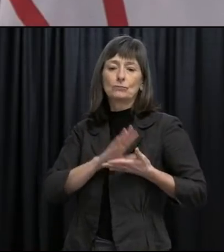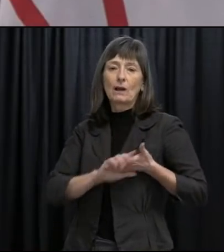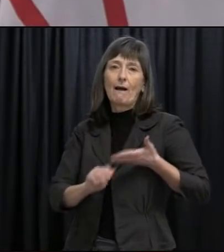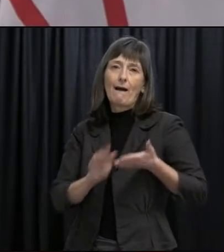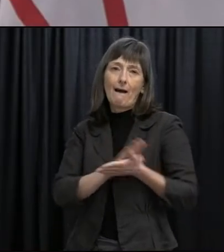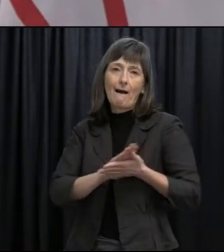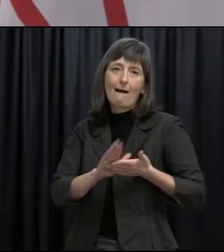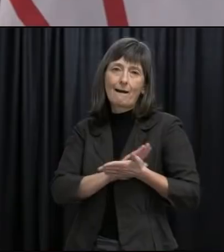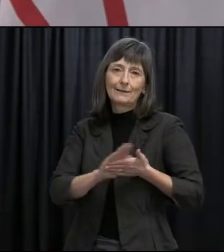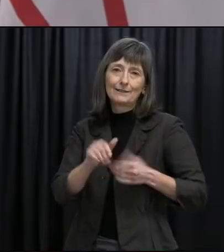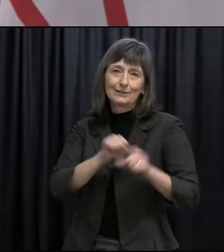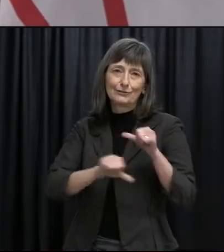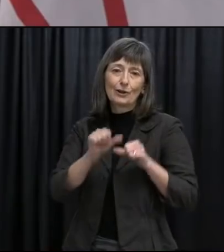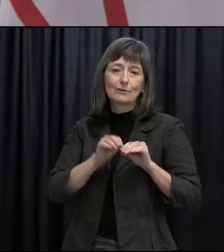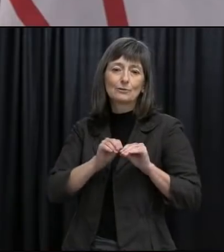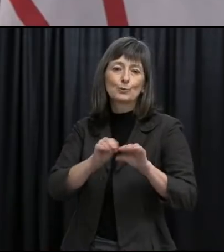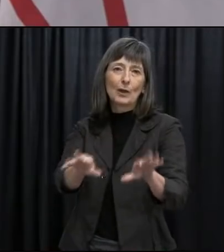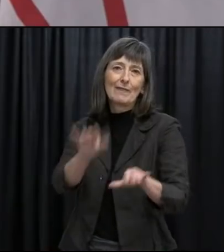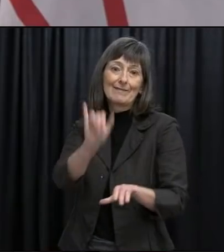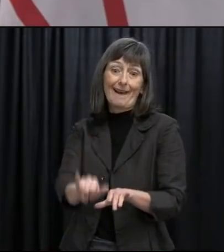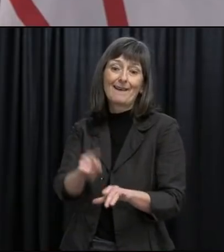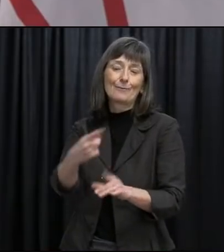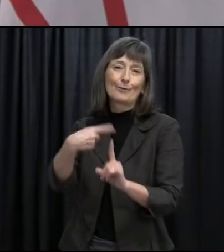turn it over to Minister Haggie.